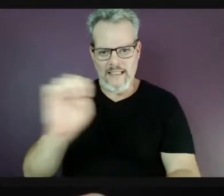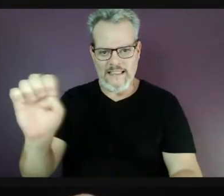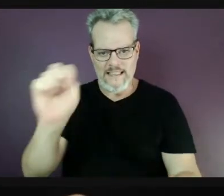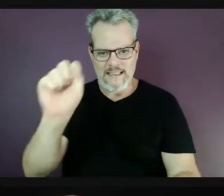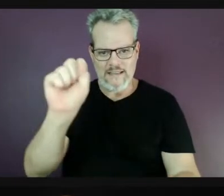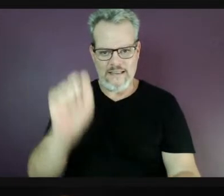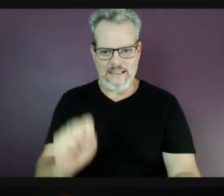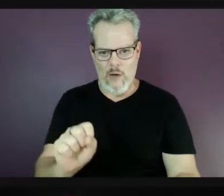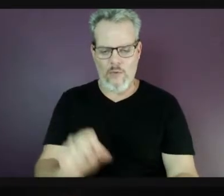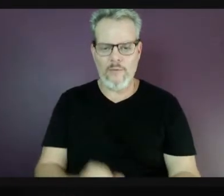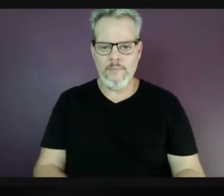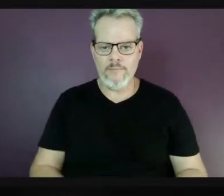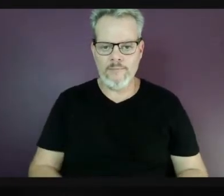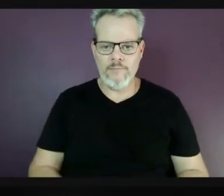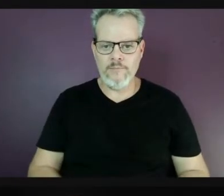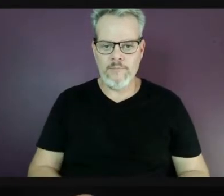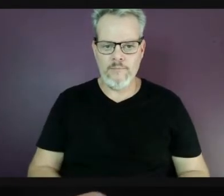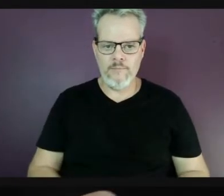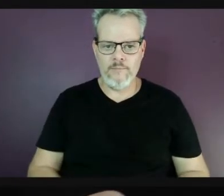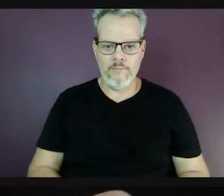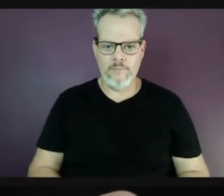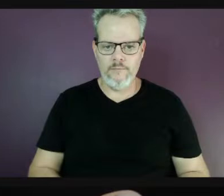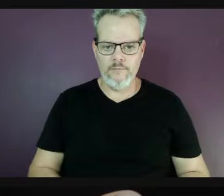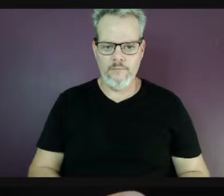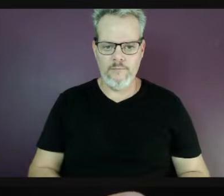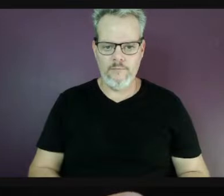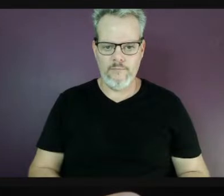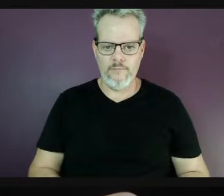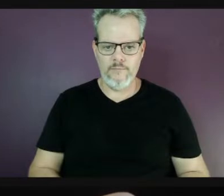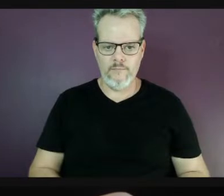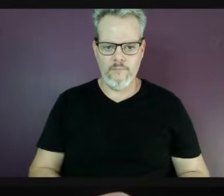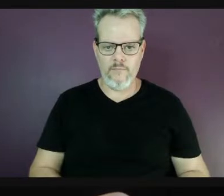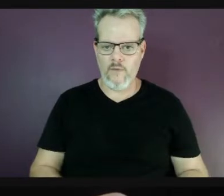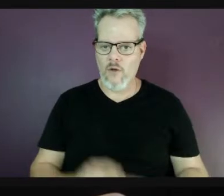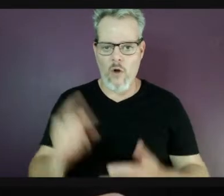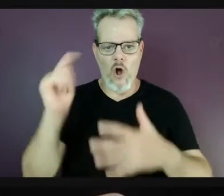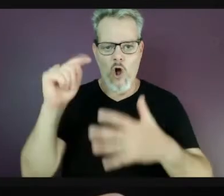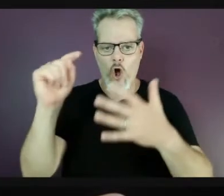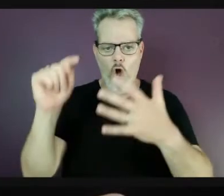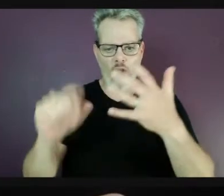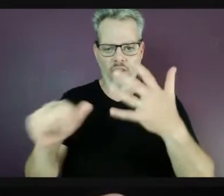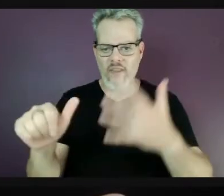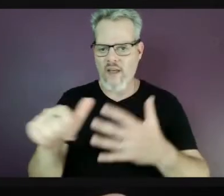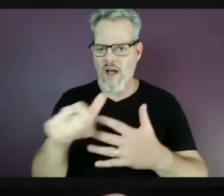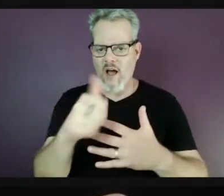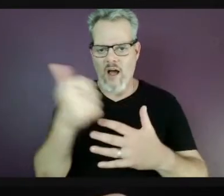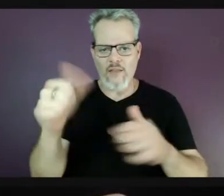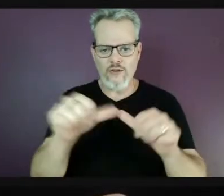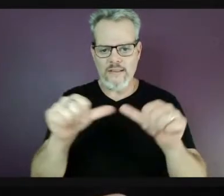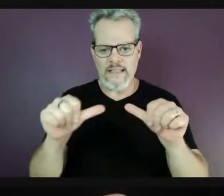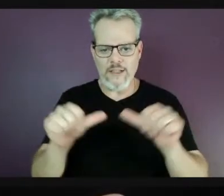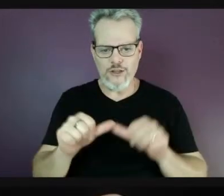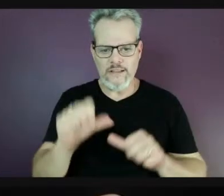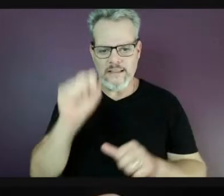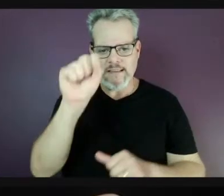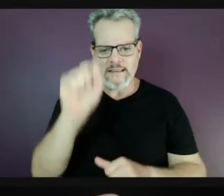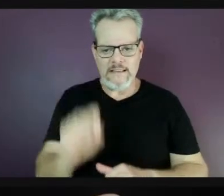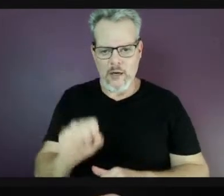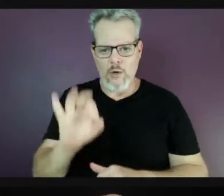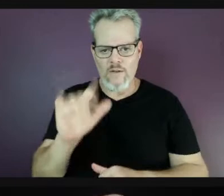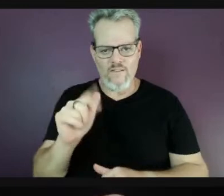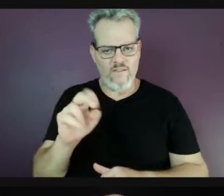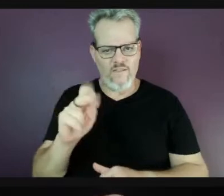there. Kind of zooming out, all the other stations in the south flank are not showing up. They're all showing